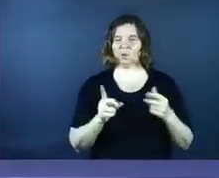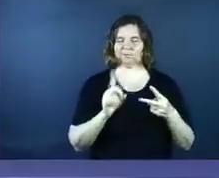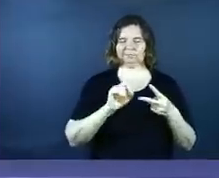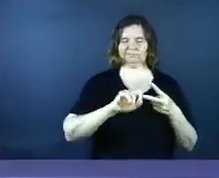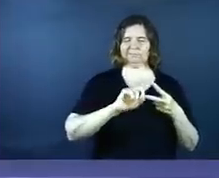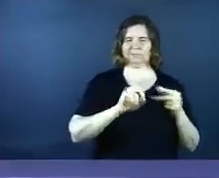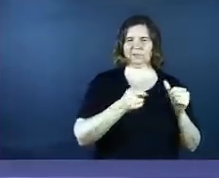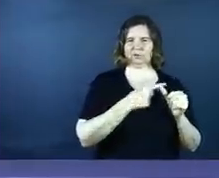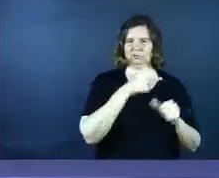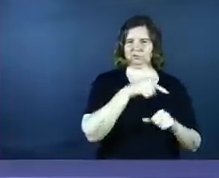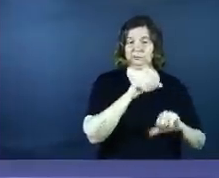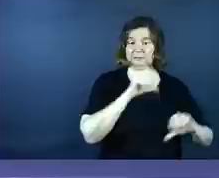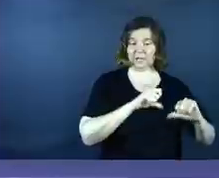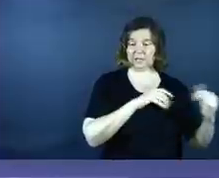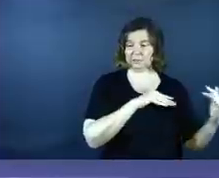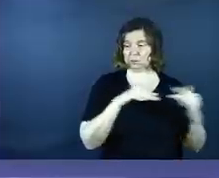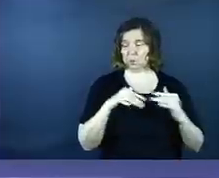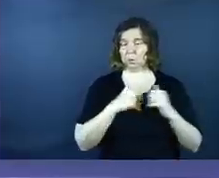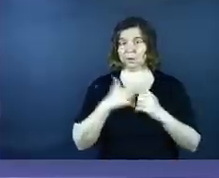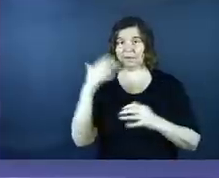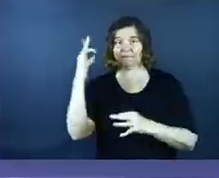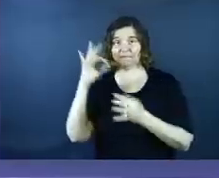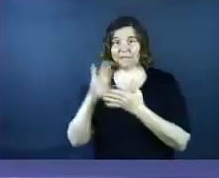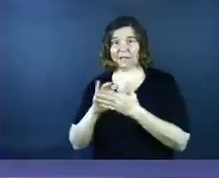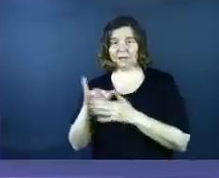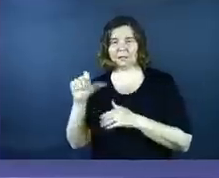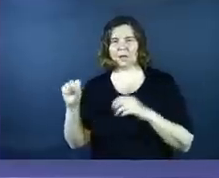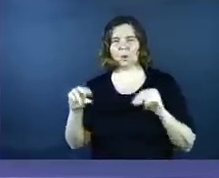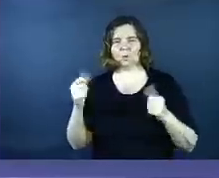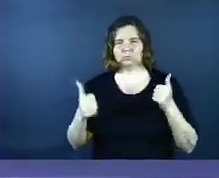science at war with faith?